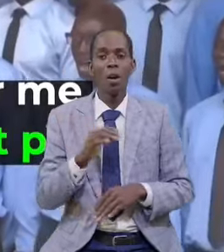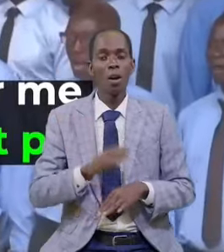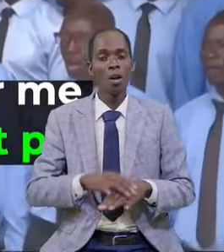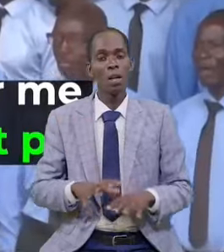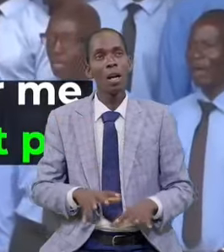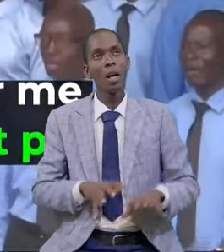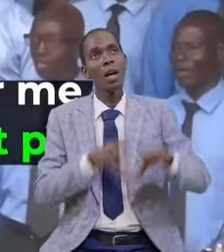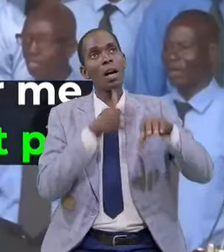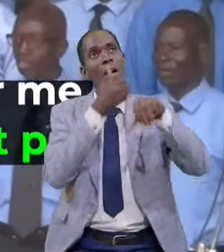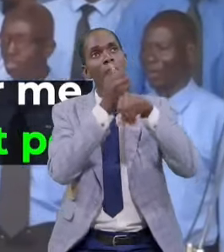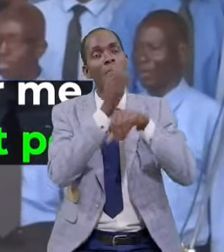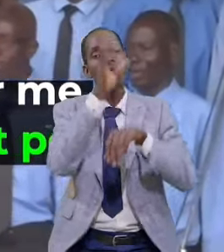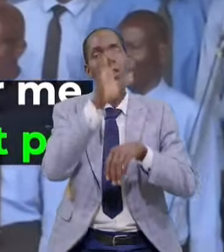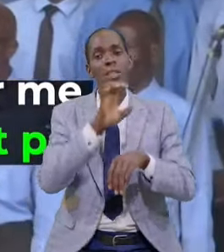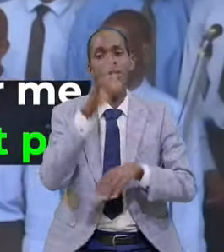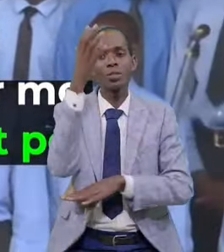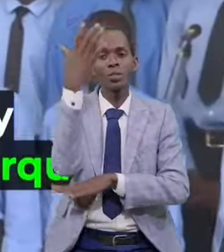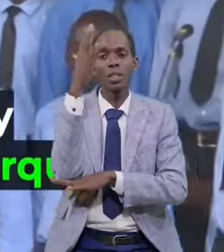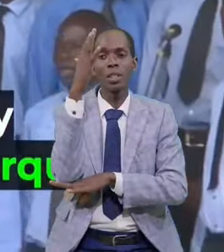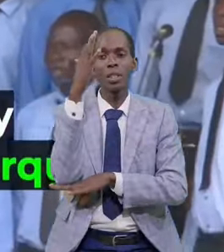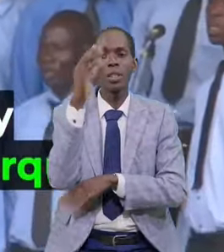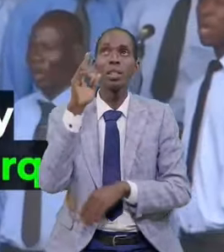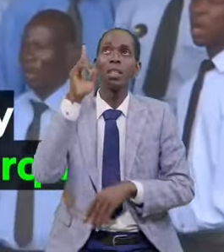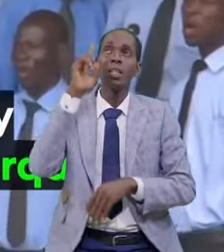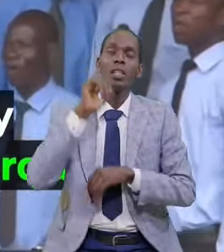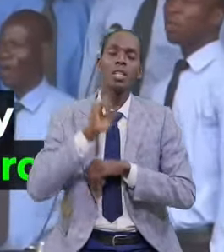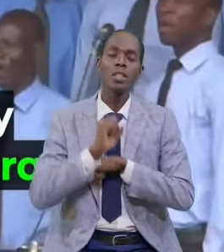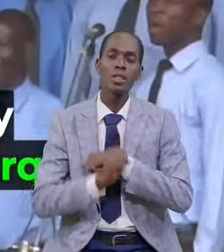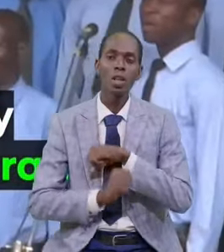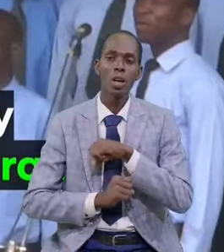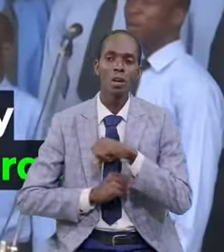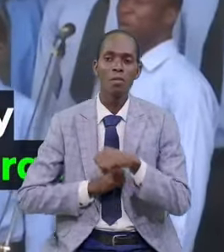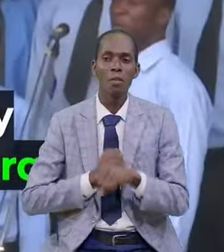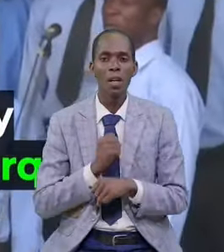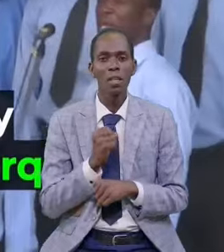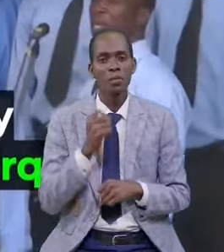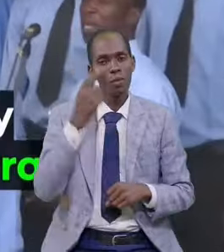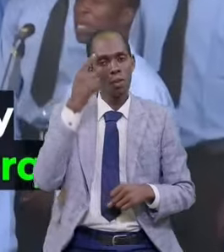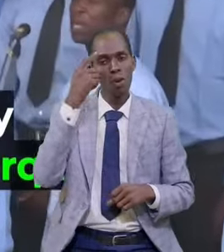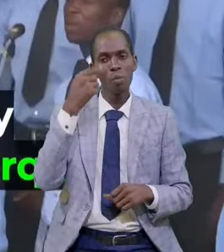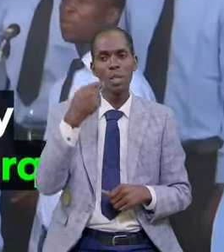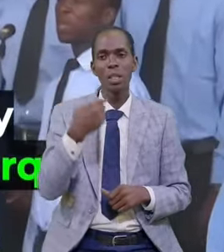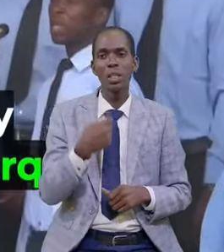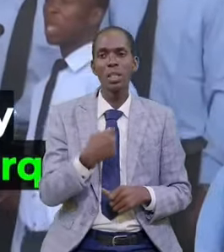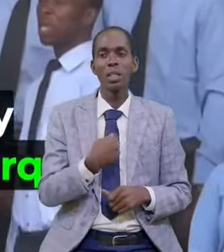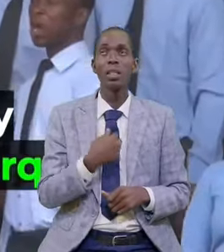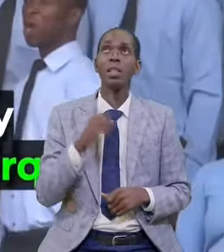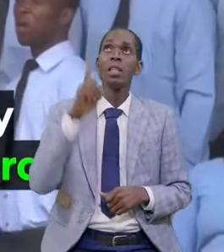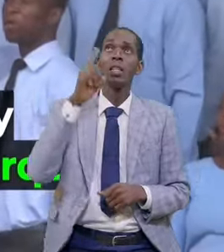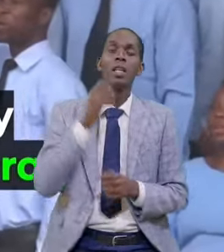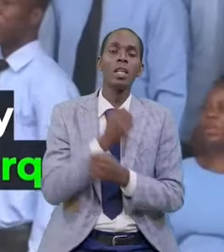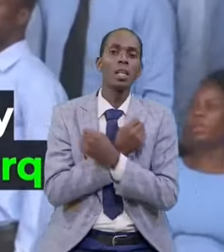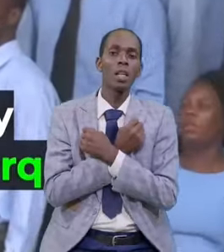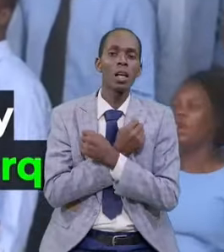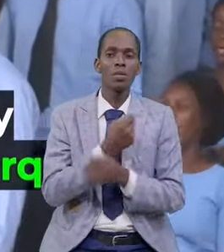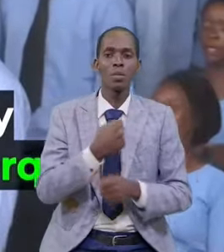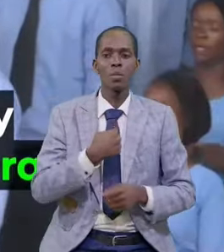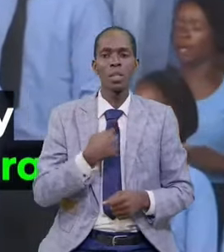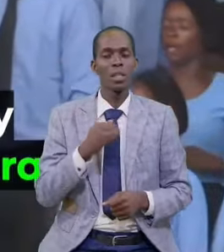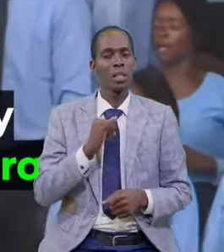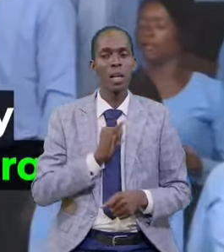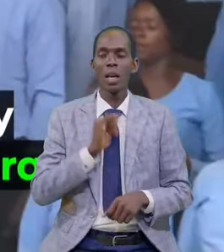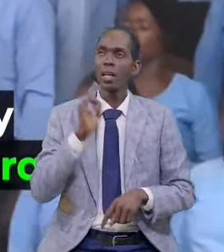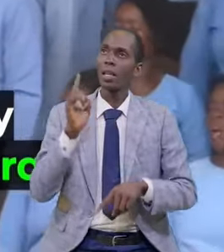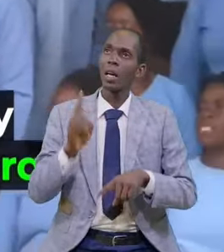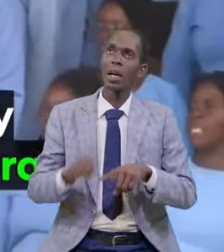why is fre he all for me he loves me